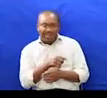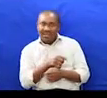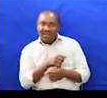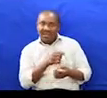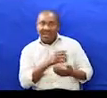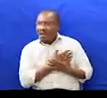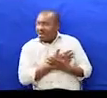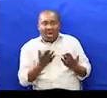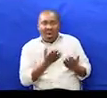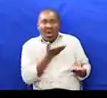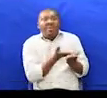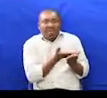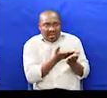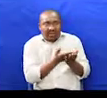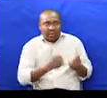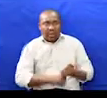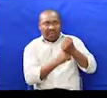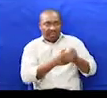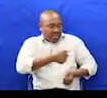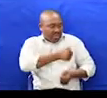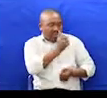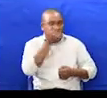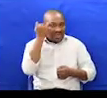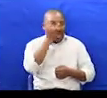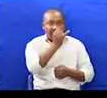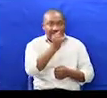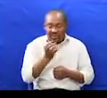idea. So, what happened later?